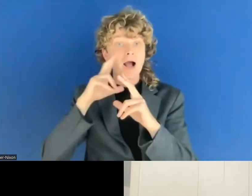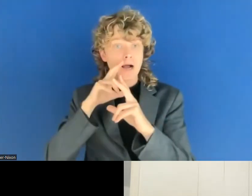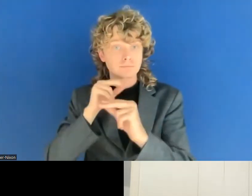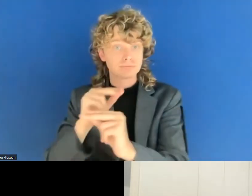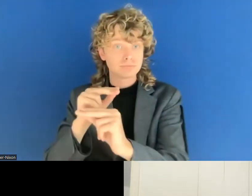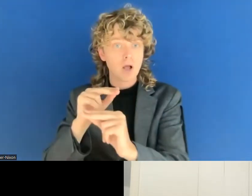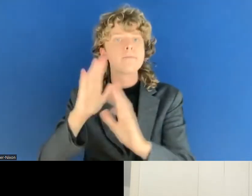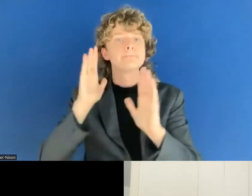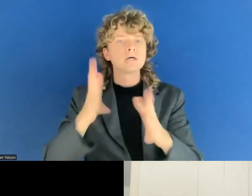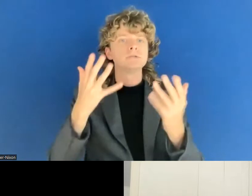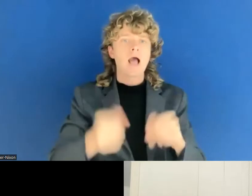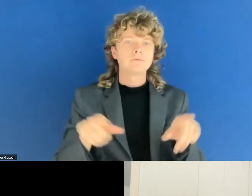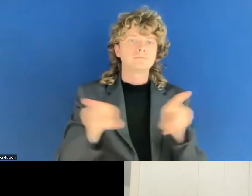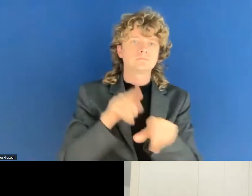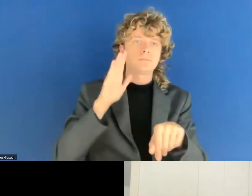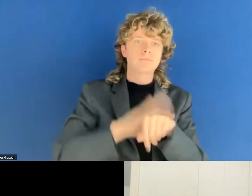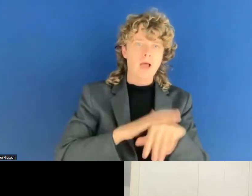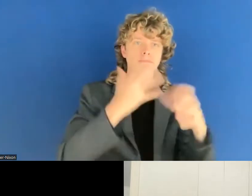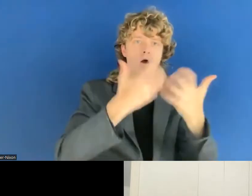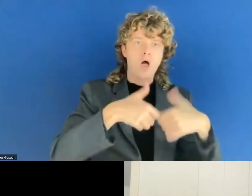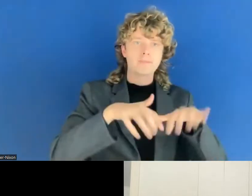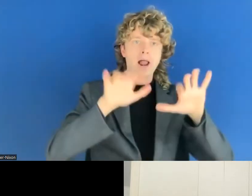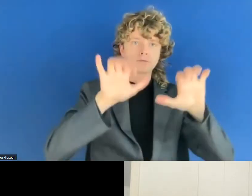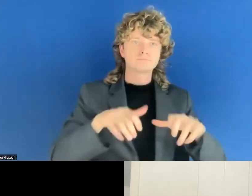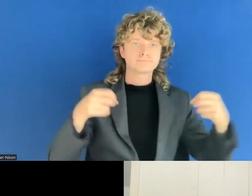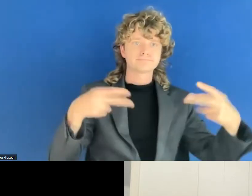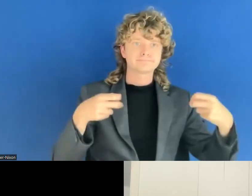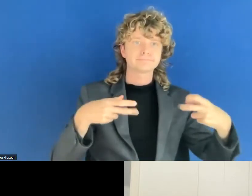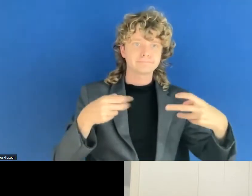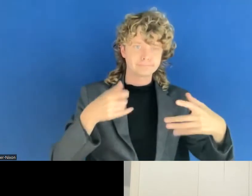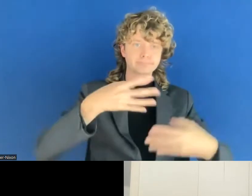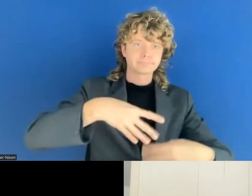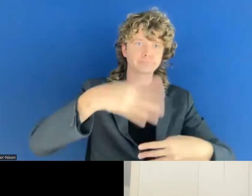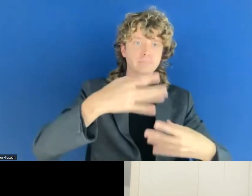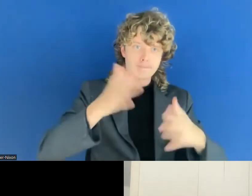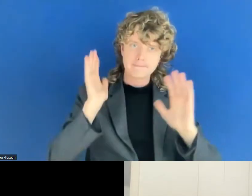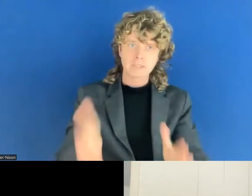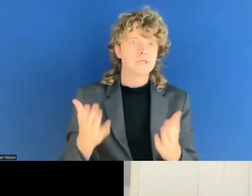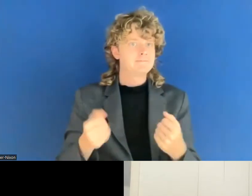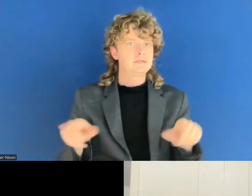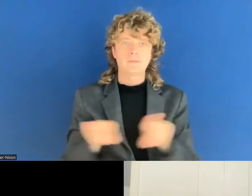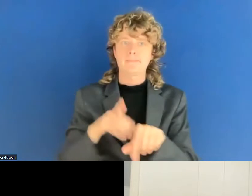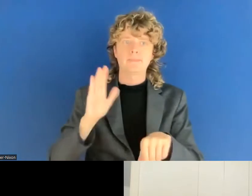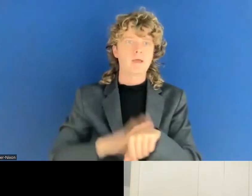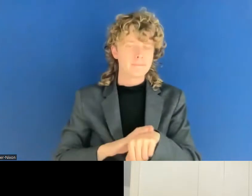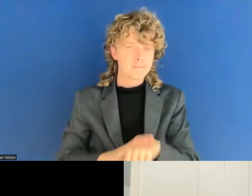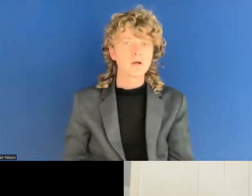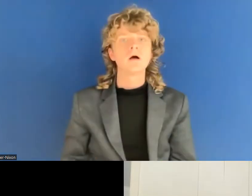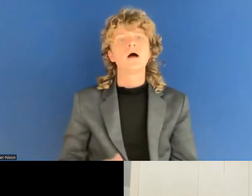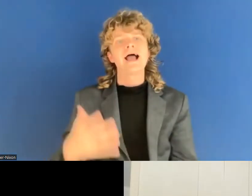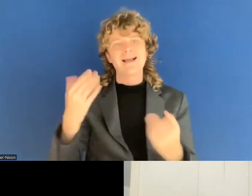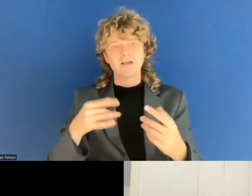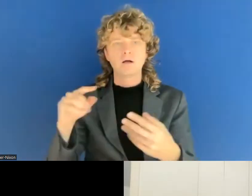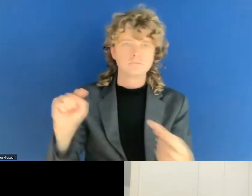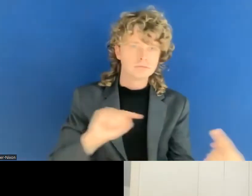the same time, with some details. There has been lots of actions back and forth,